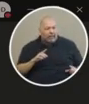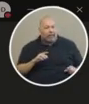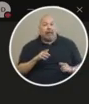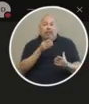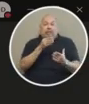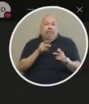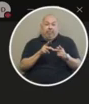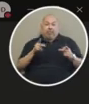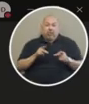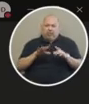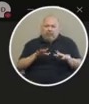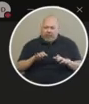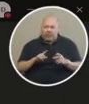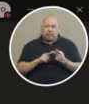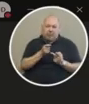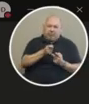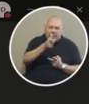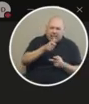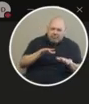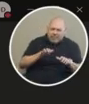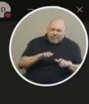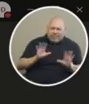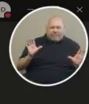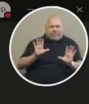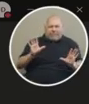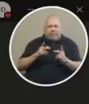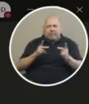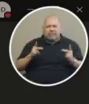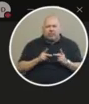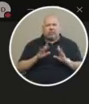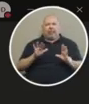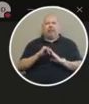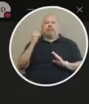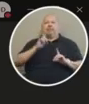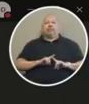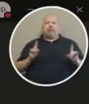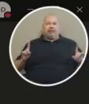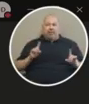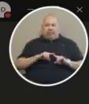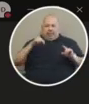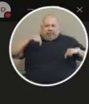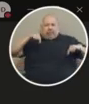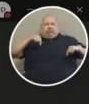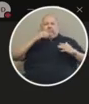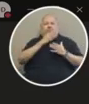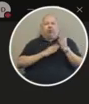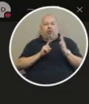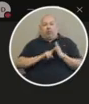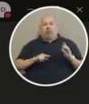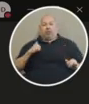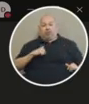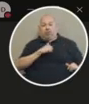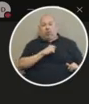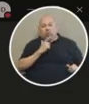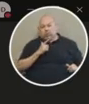freezing positions or eliminating positions, but that would be something there. And I guess this is part of what I also, too, is that when we